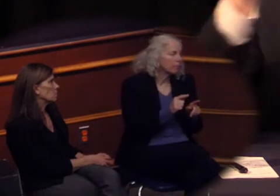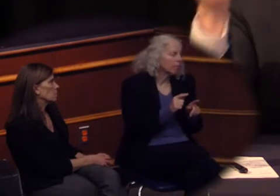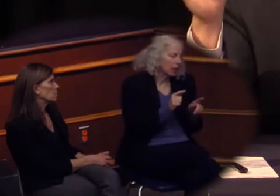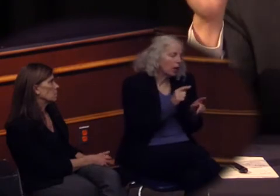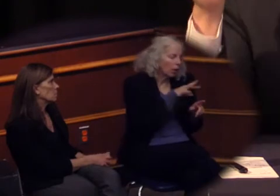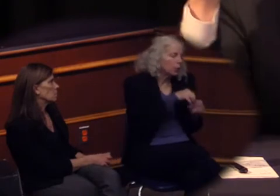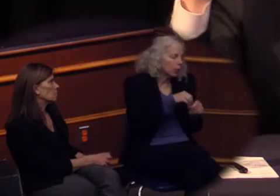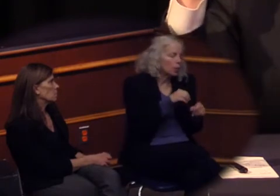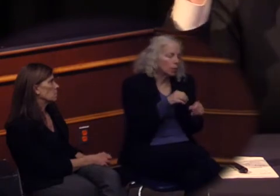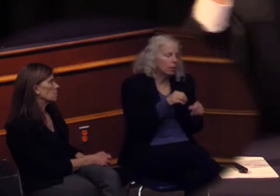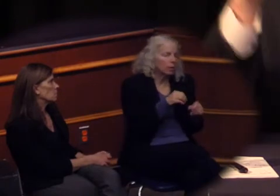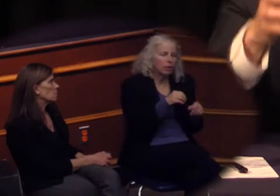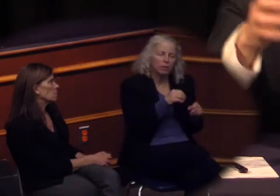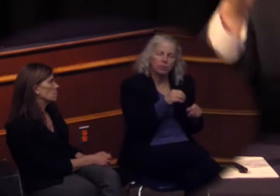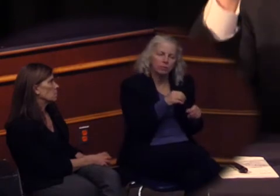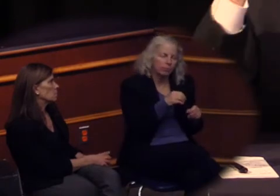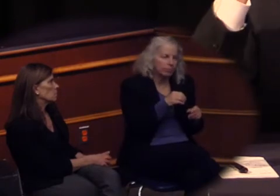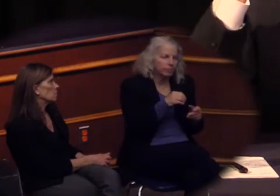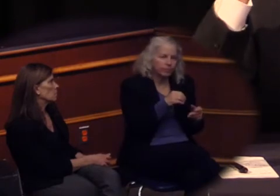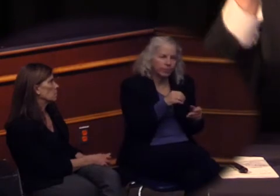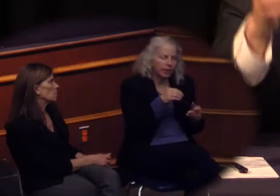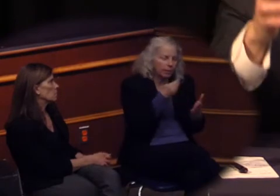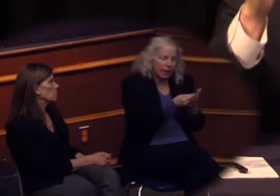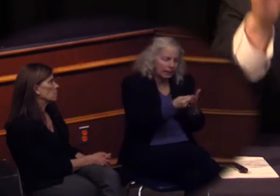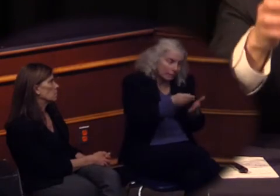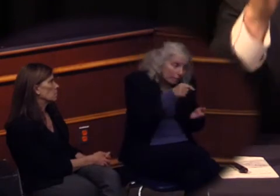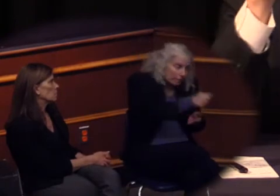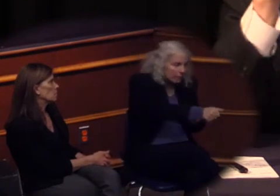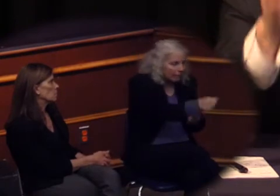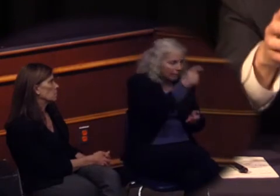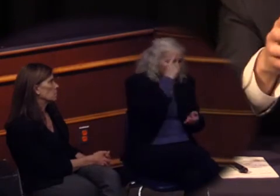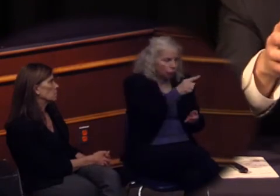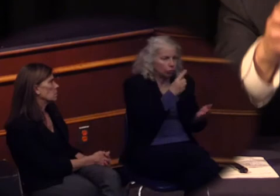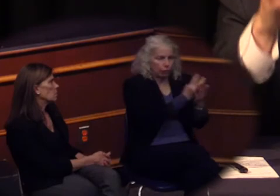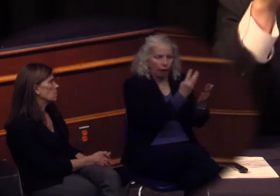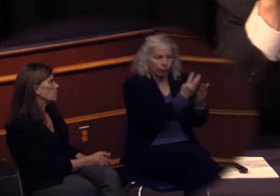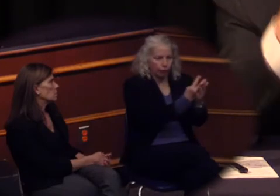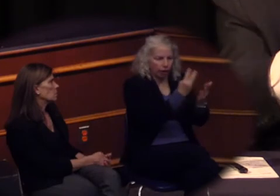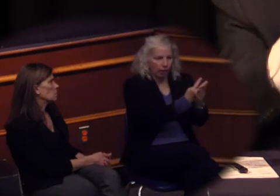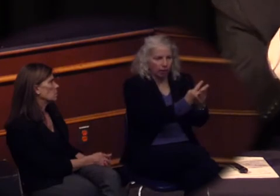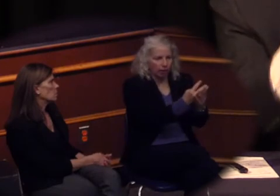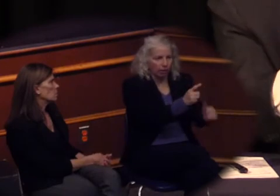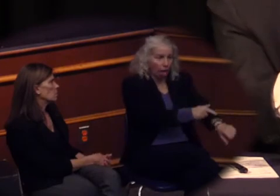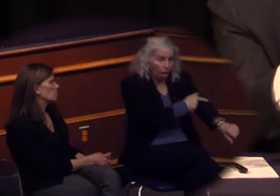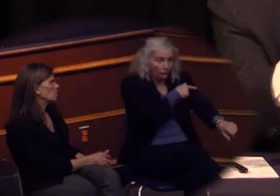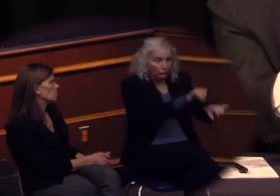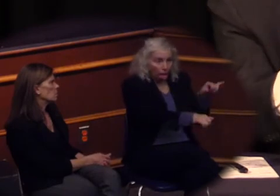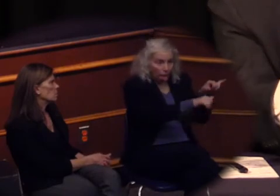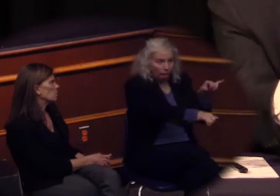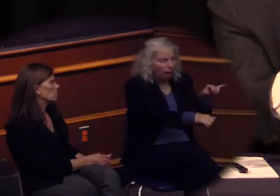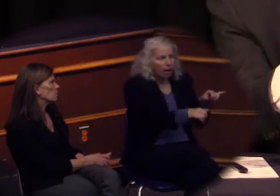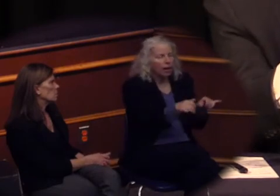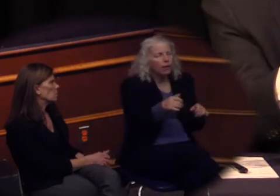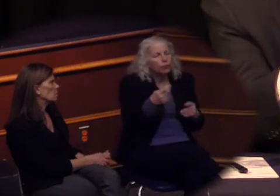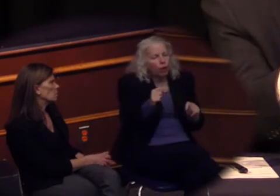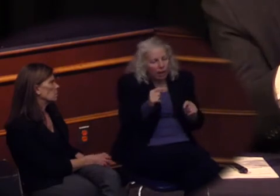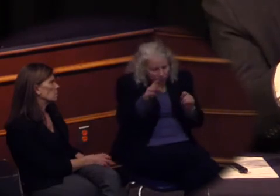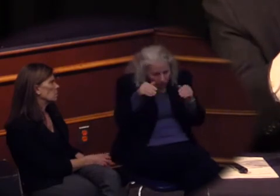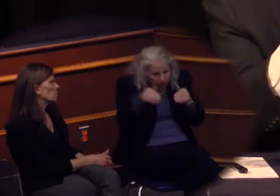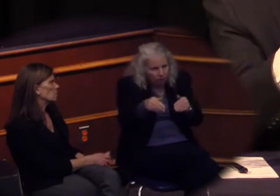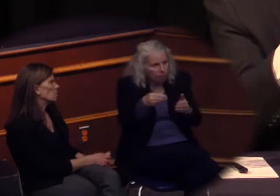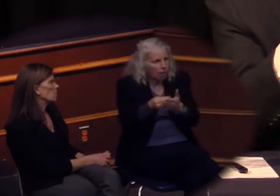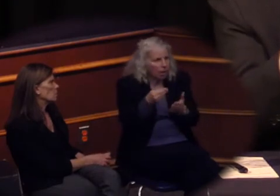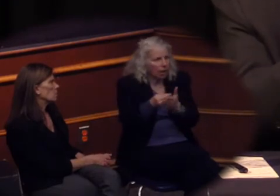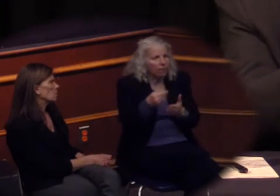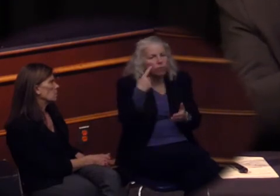fundamentally investing much less in putting people in jail for way too long and much more in the underlying causes of crime, like mental